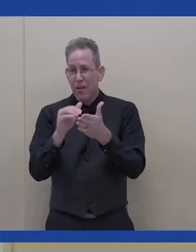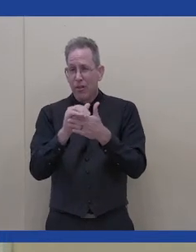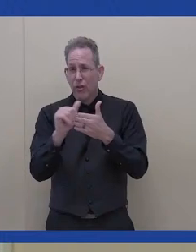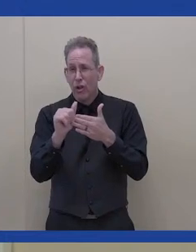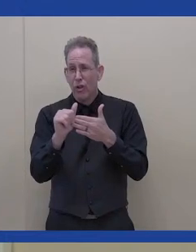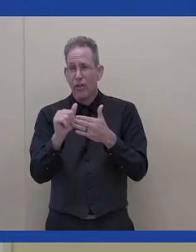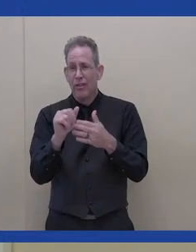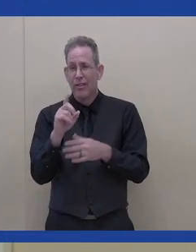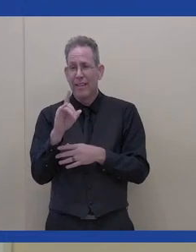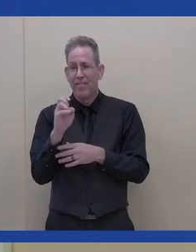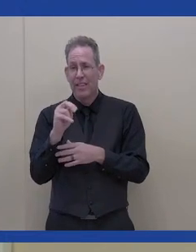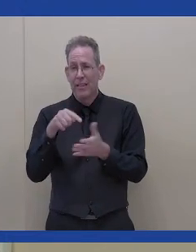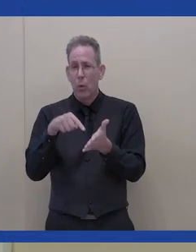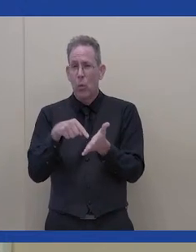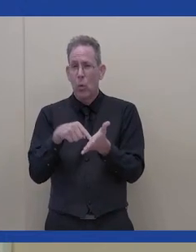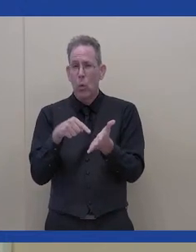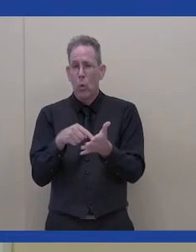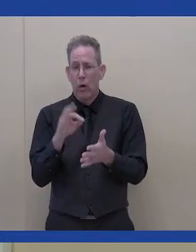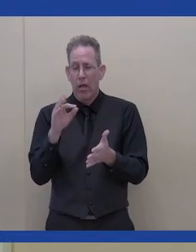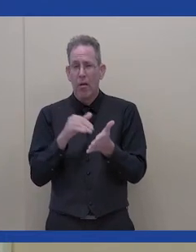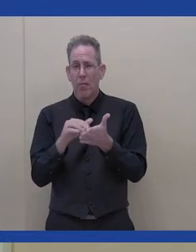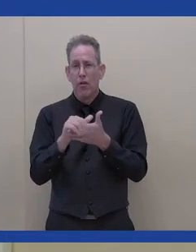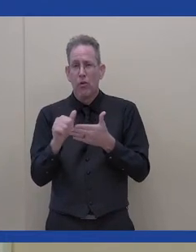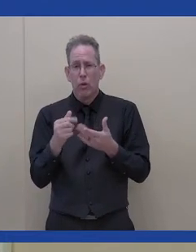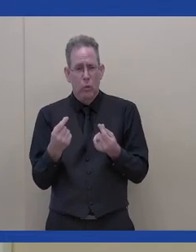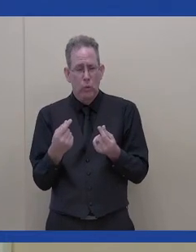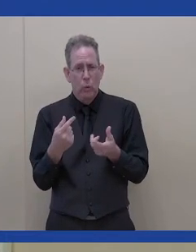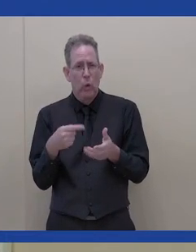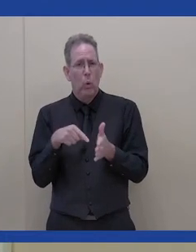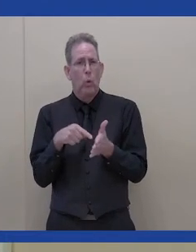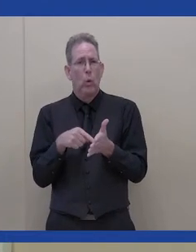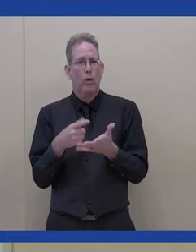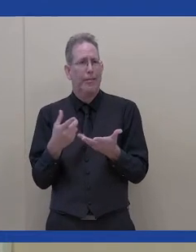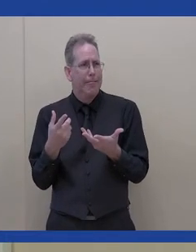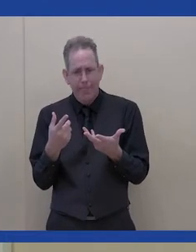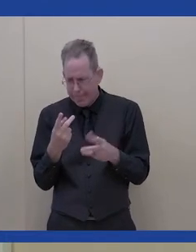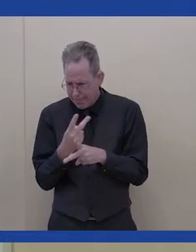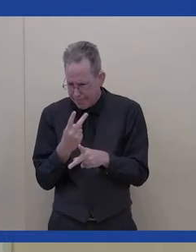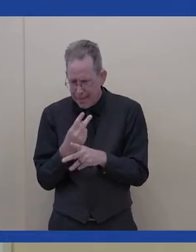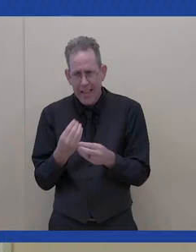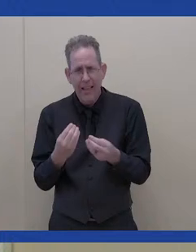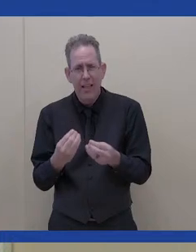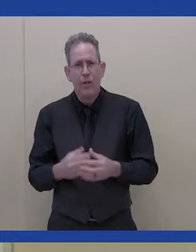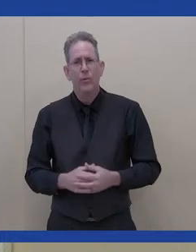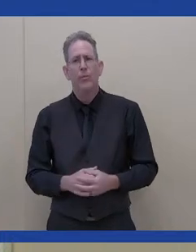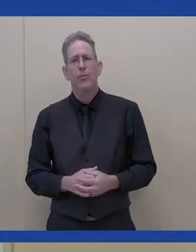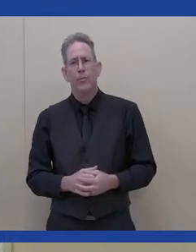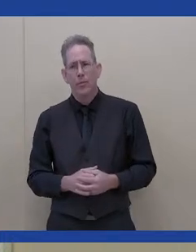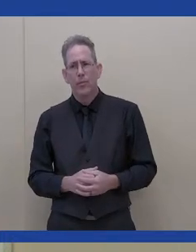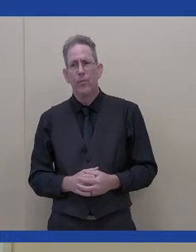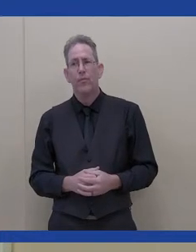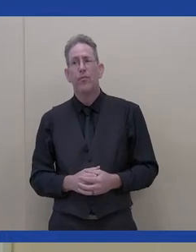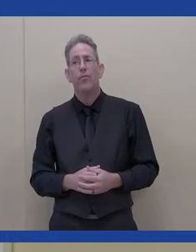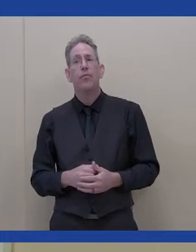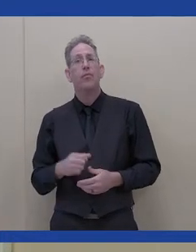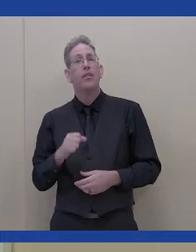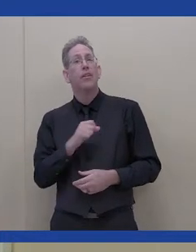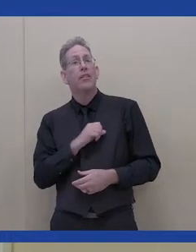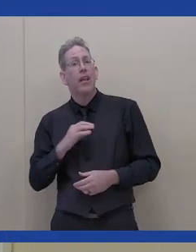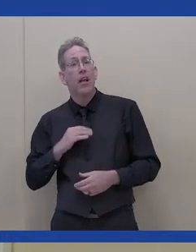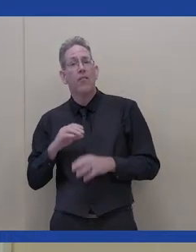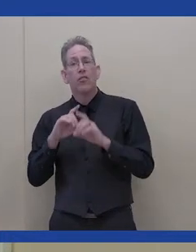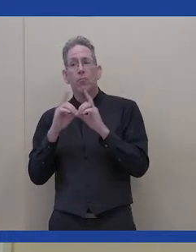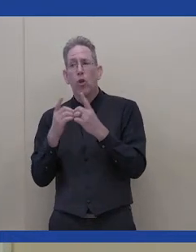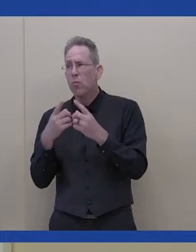department heads and city staff, I will work diligently to build a budget that maintains the level of service that residents, businesses, and